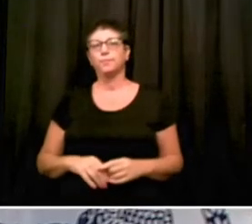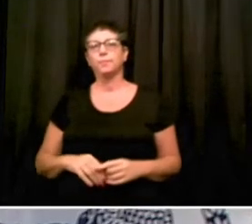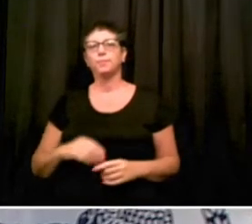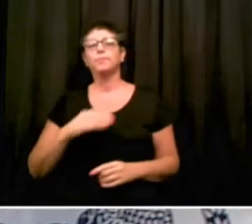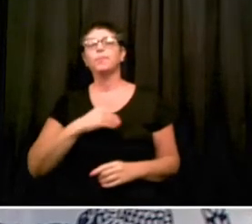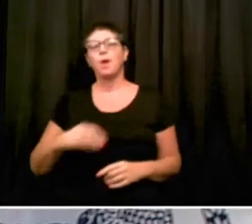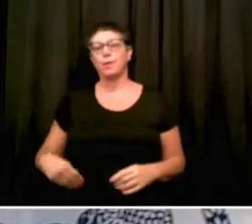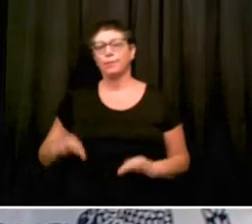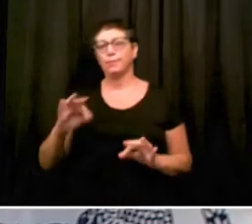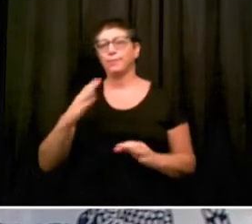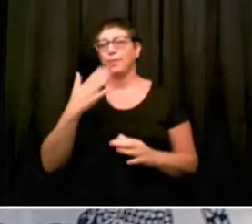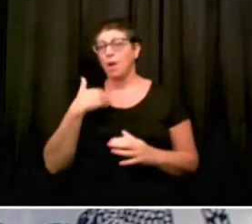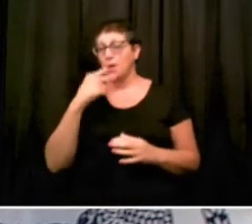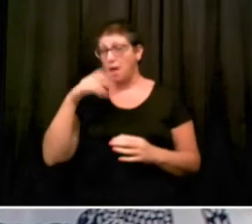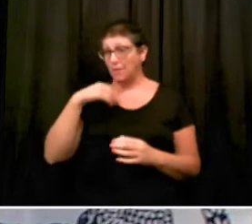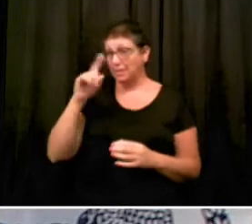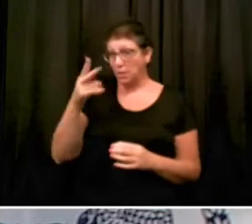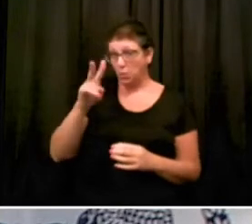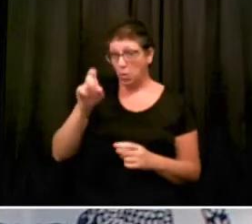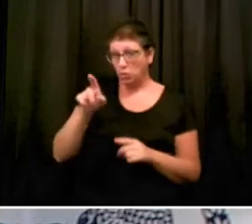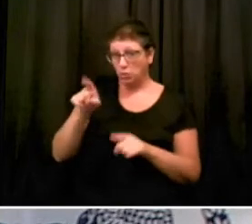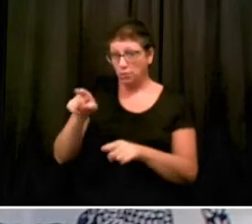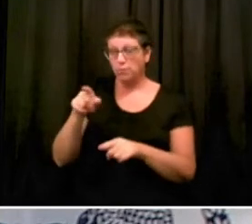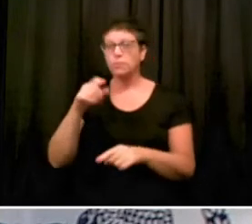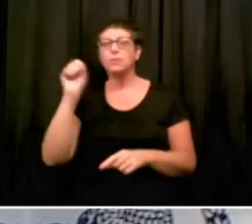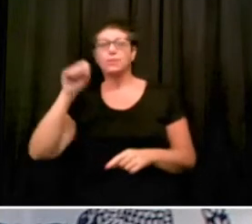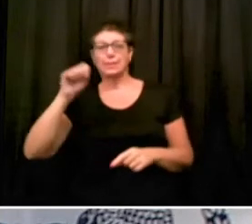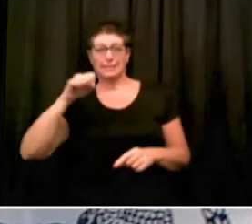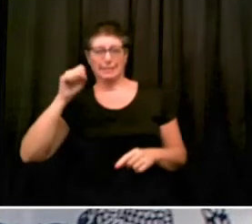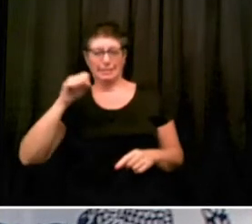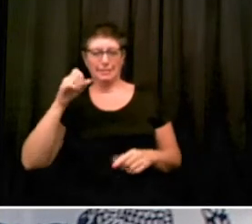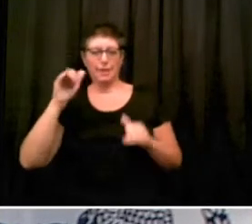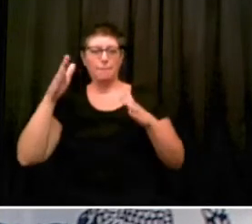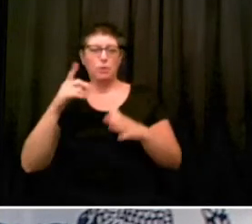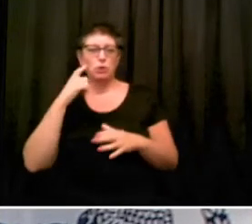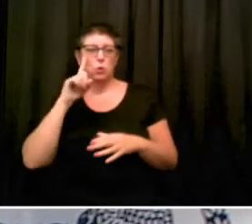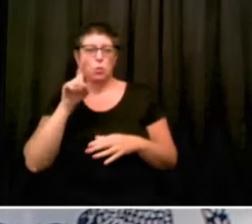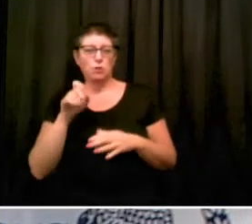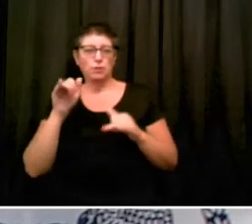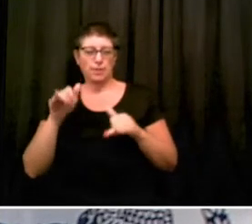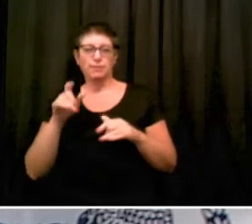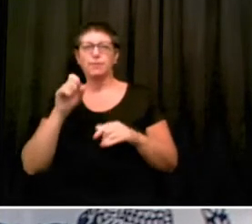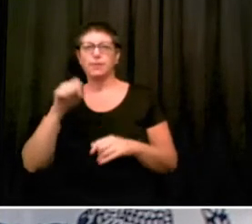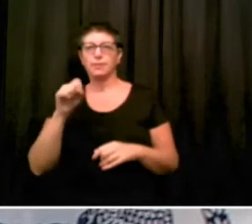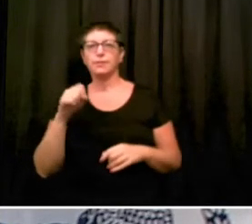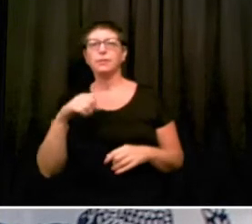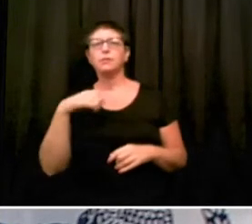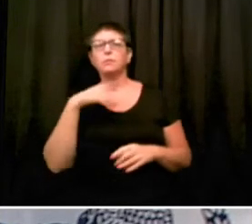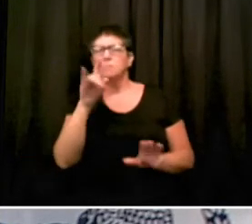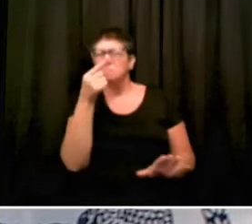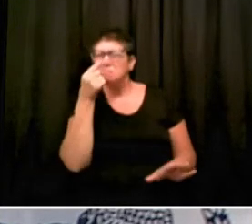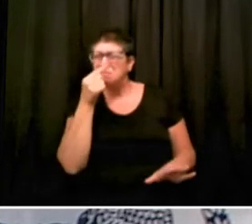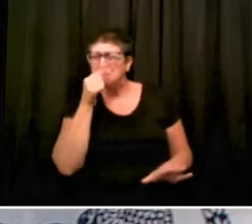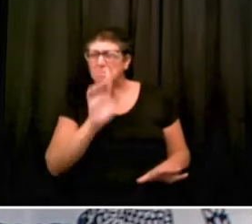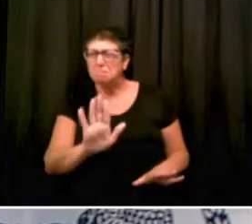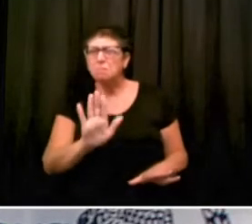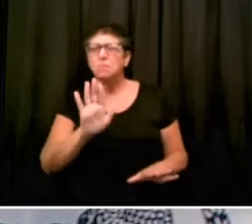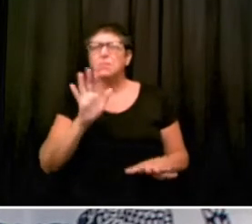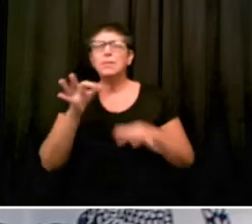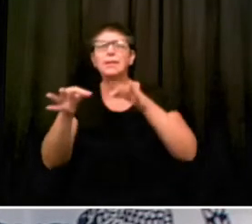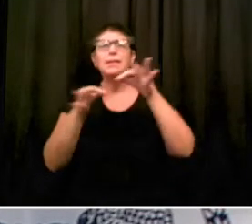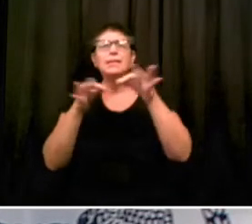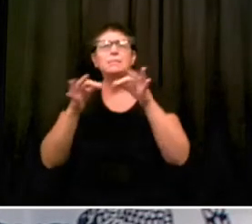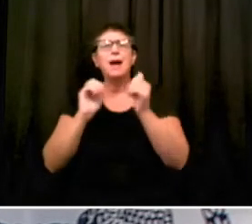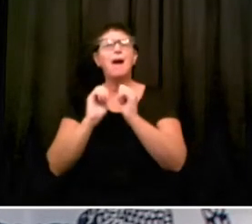Thank you so much. My second question for you is, can you discuss the city's plan to inspect gyms virtually? Will this be an effective way ensuring that they're